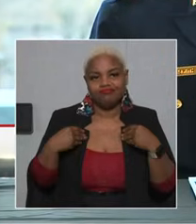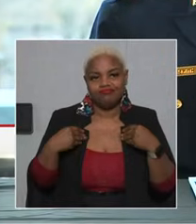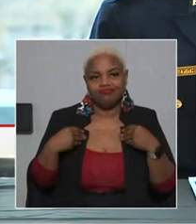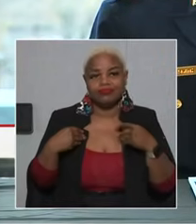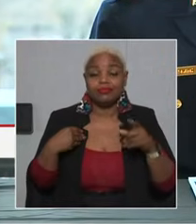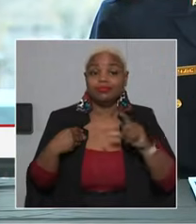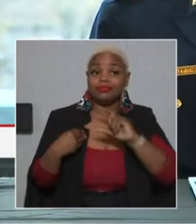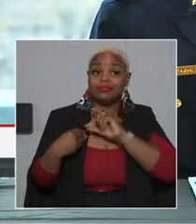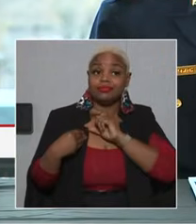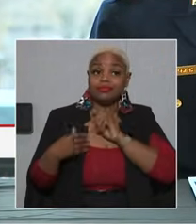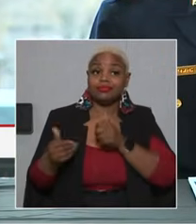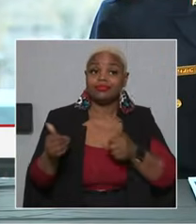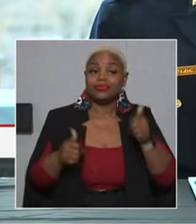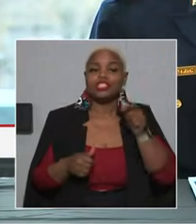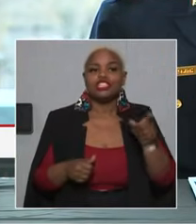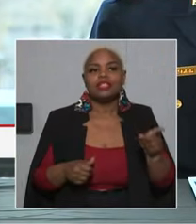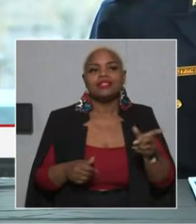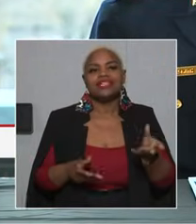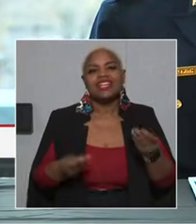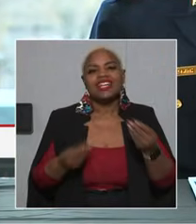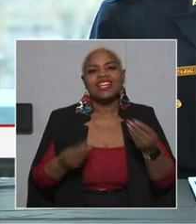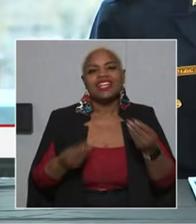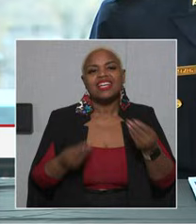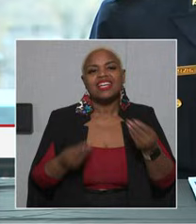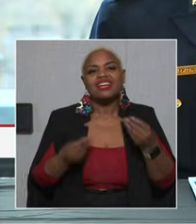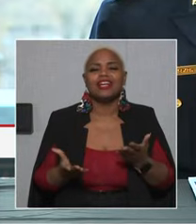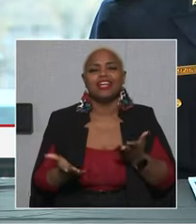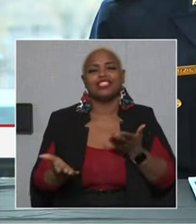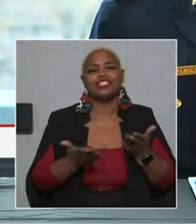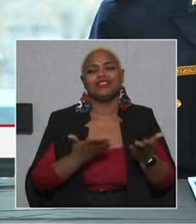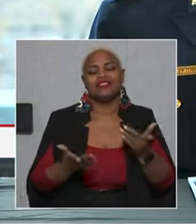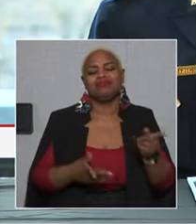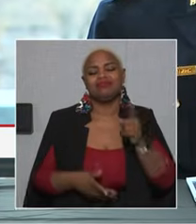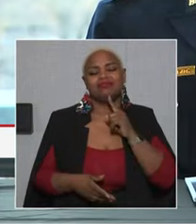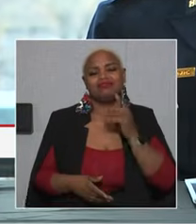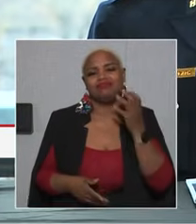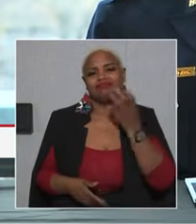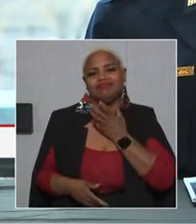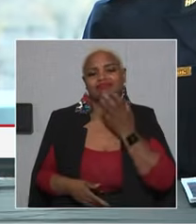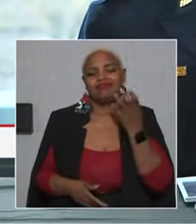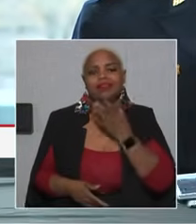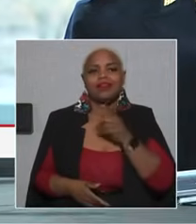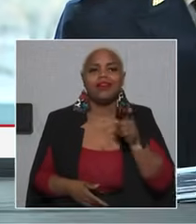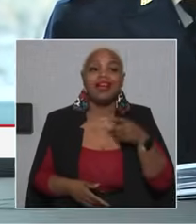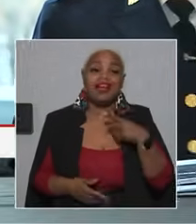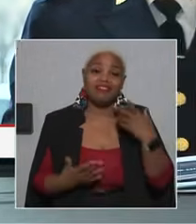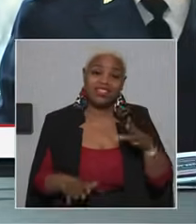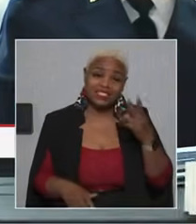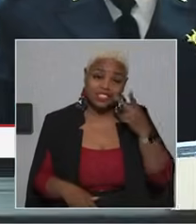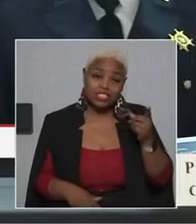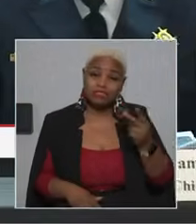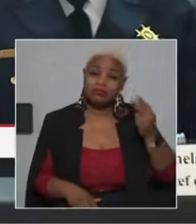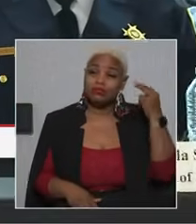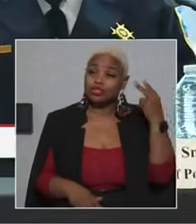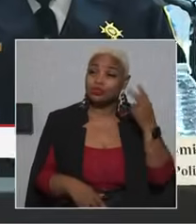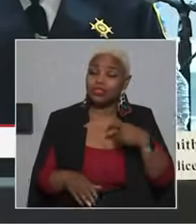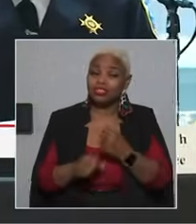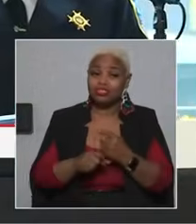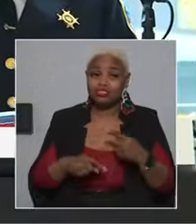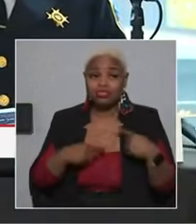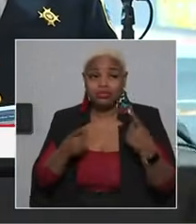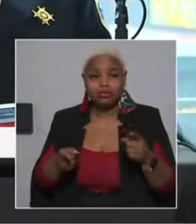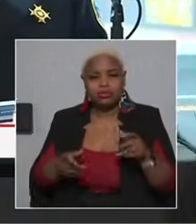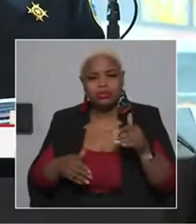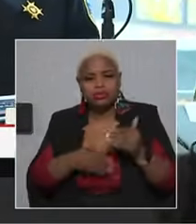a tremendous service. I think any chief that can look back at 2 years of dramatic